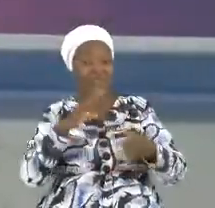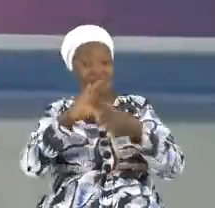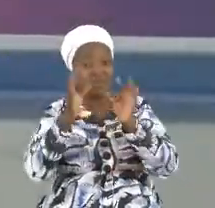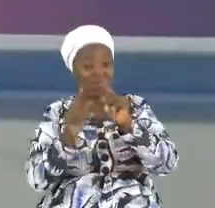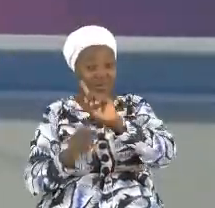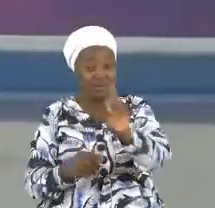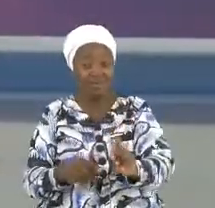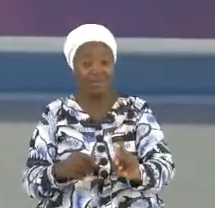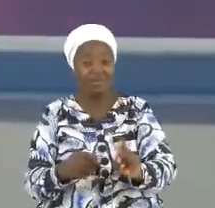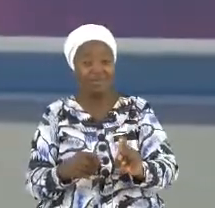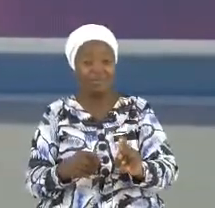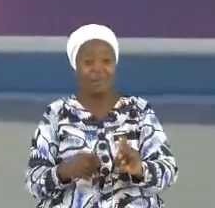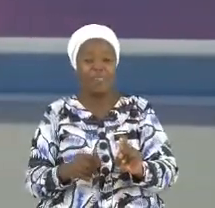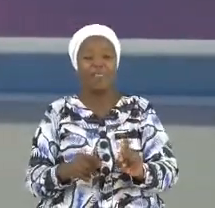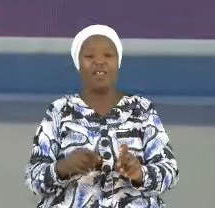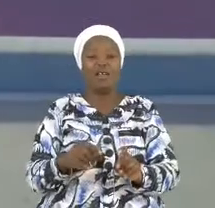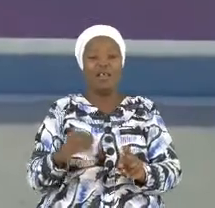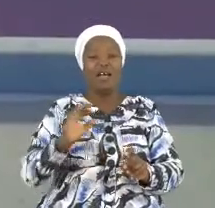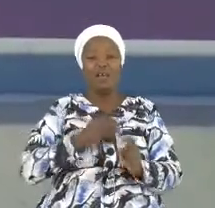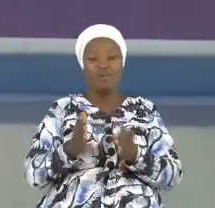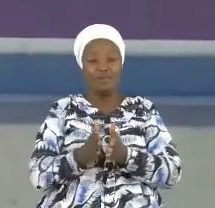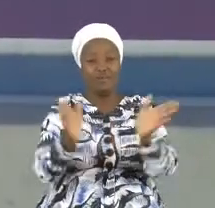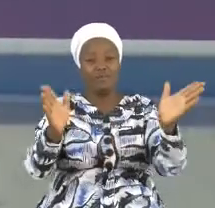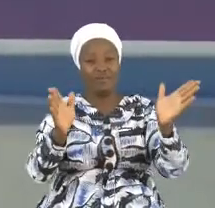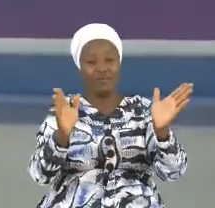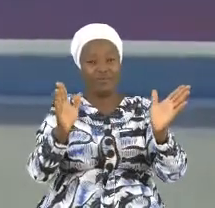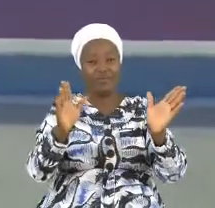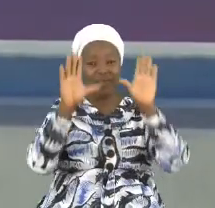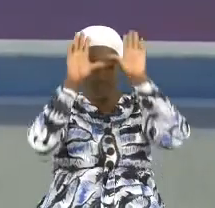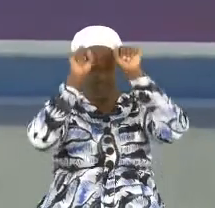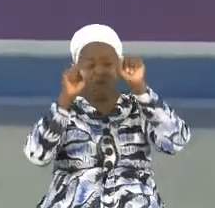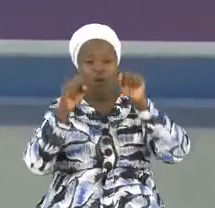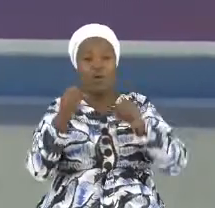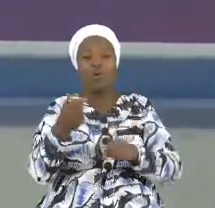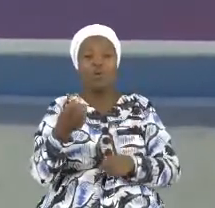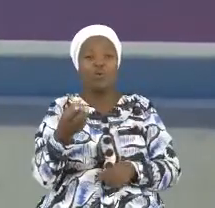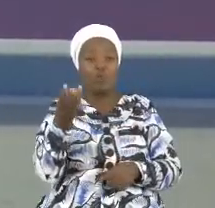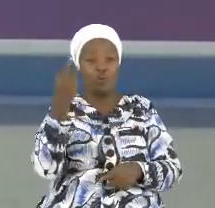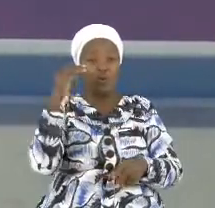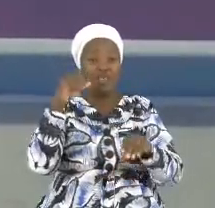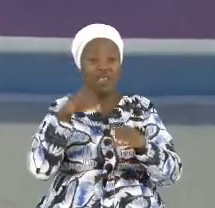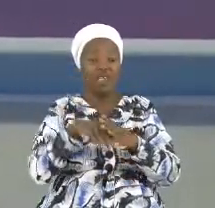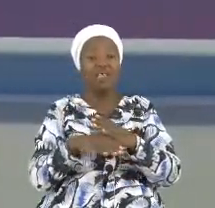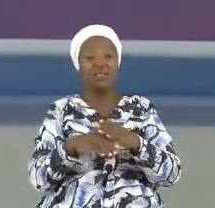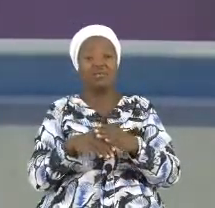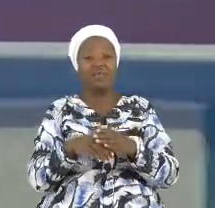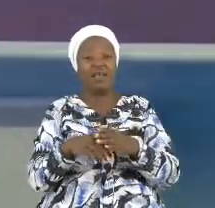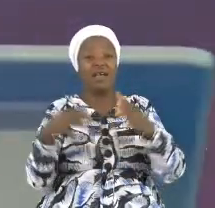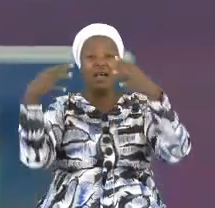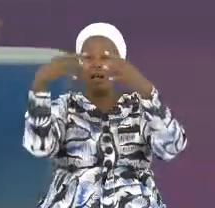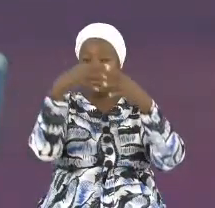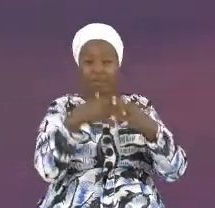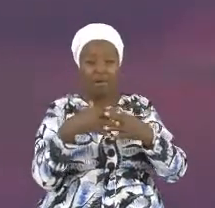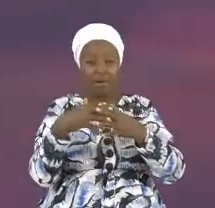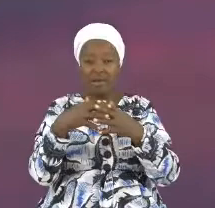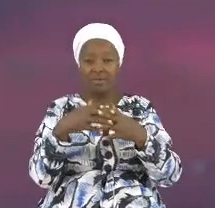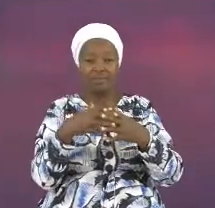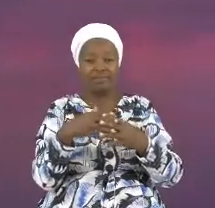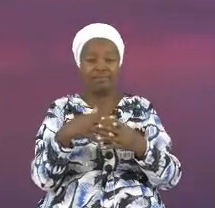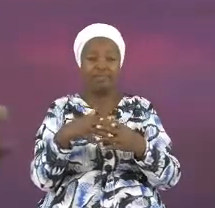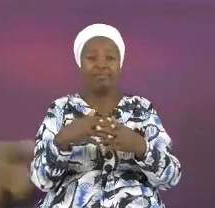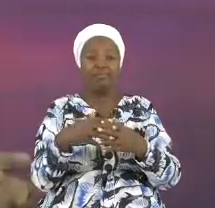We were in America, New York in particular, some years ago. And we held